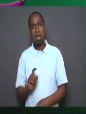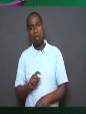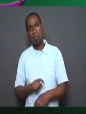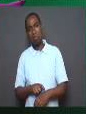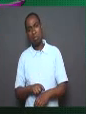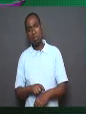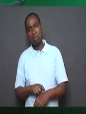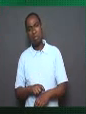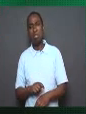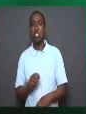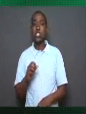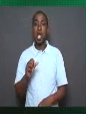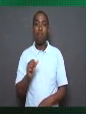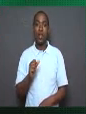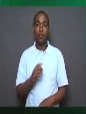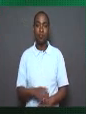sulfur.